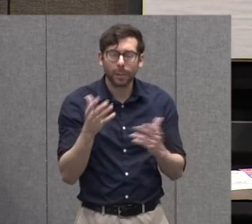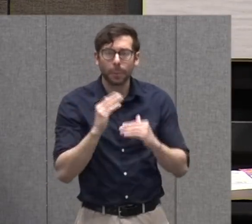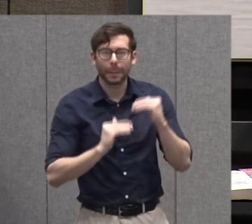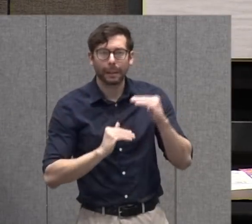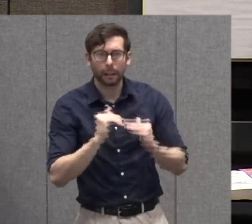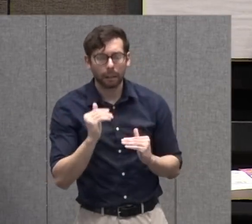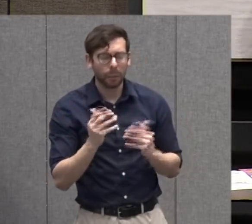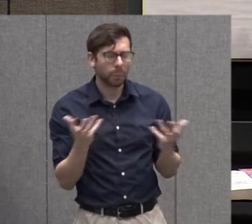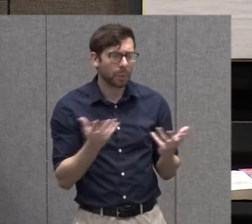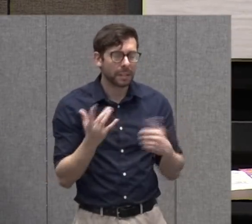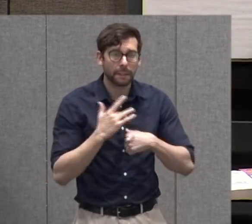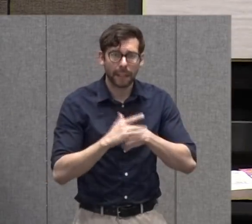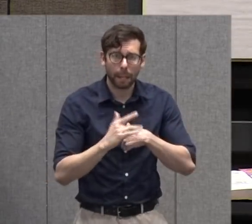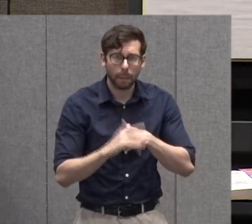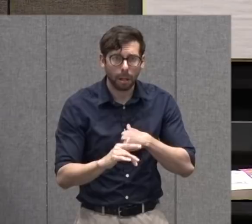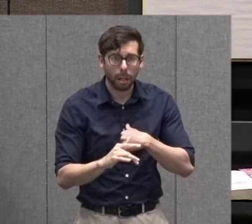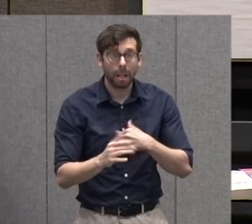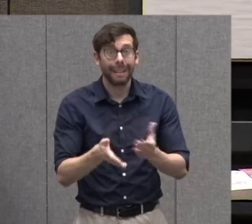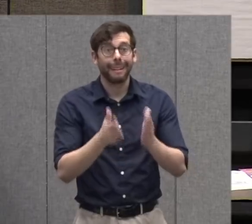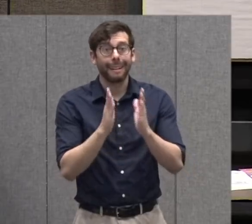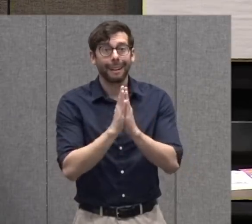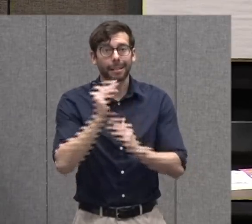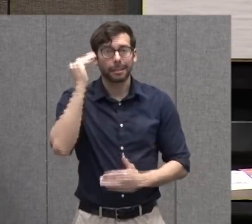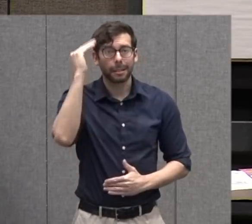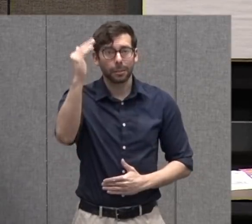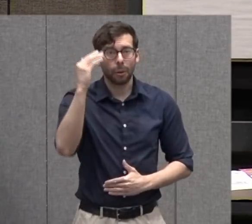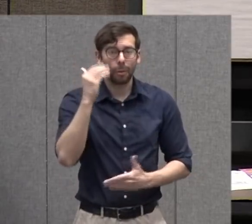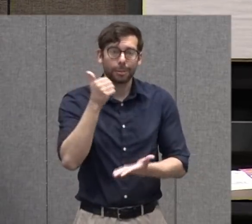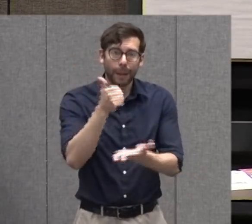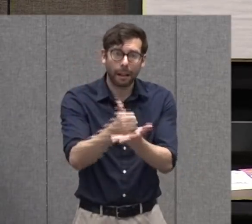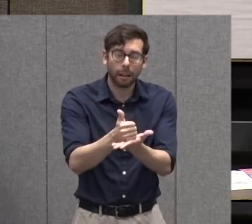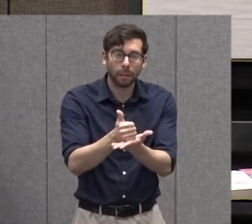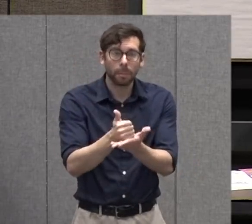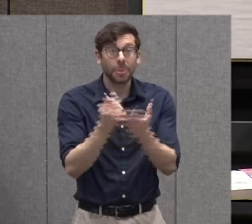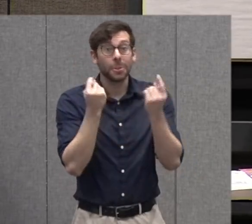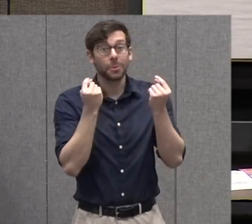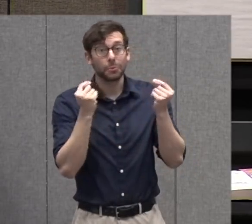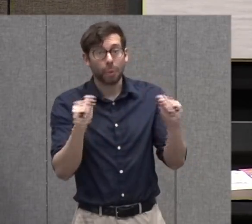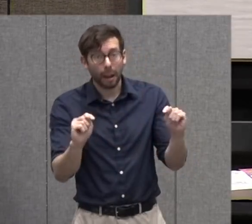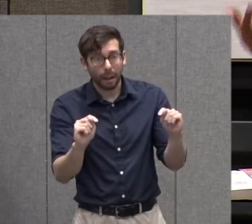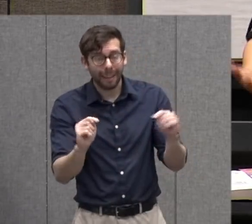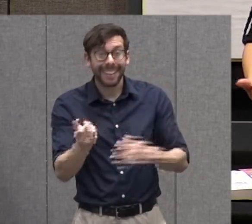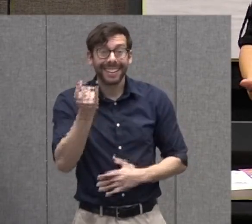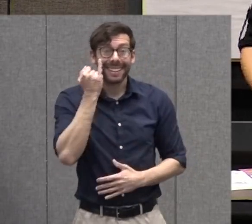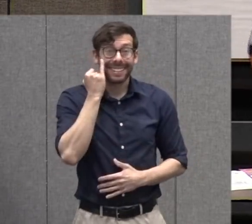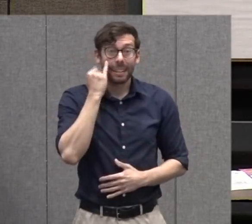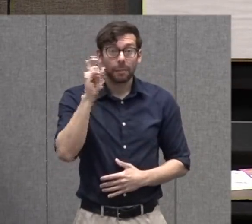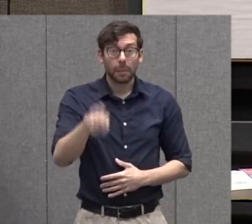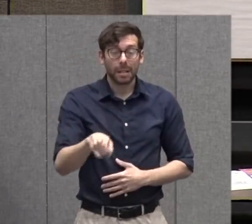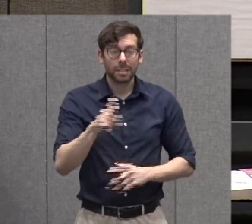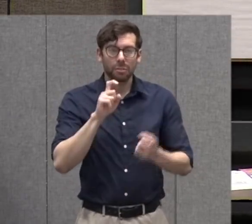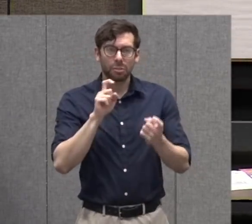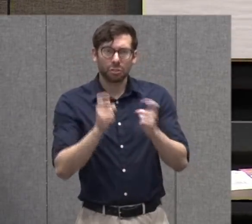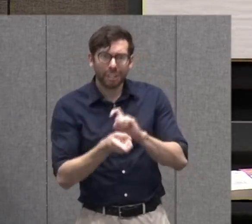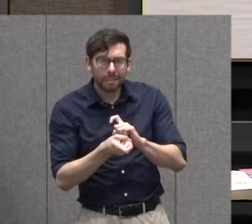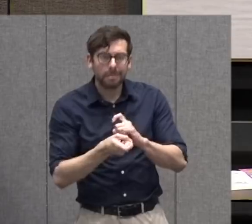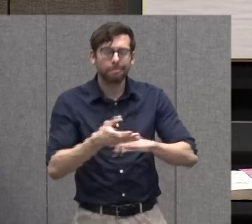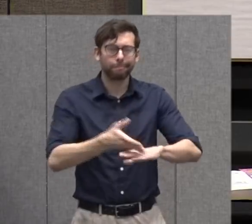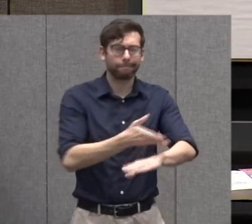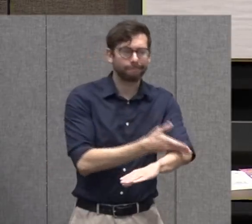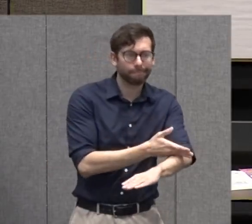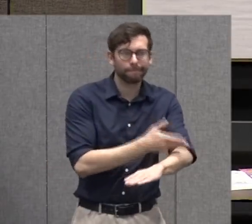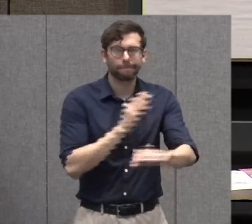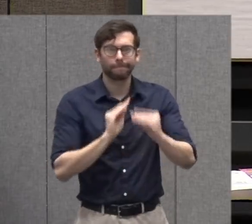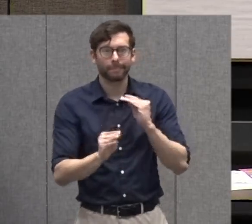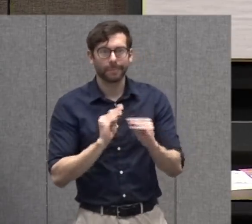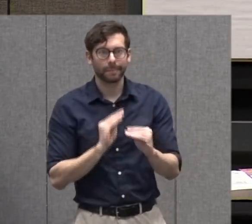a grown-up for help. Try it out. And then if you need to change it, add more parts to it, you could even make a structure